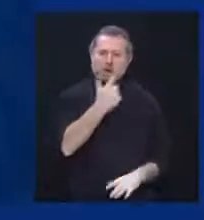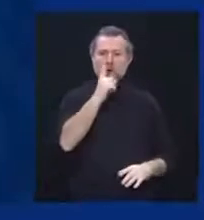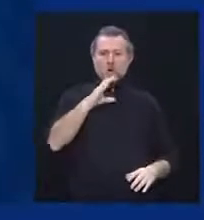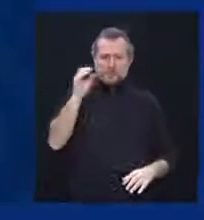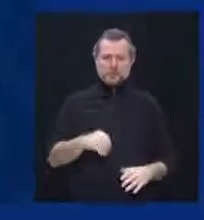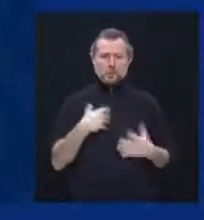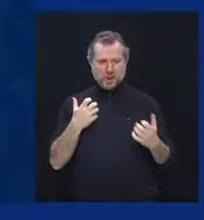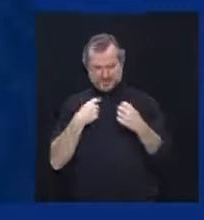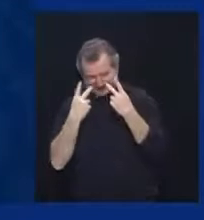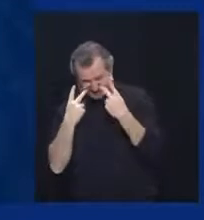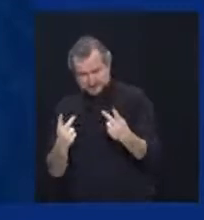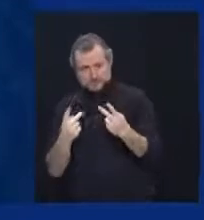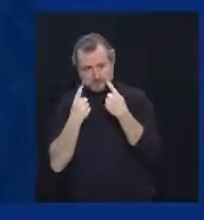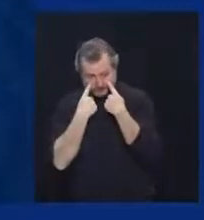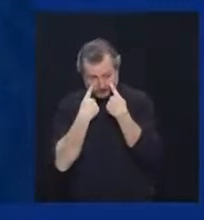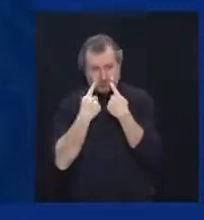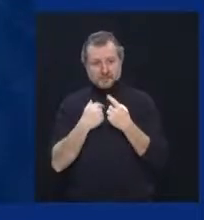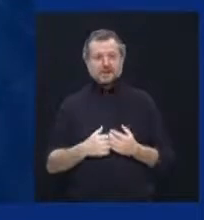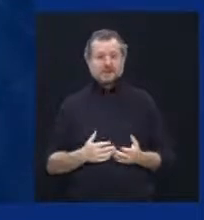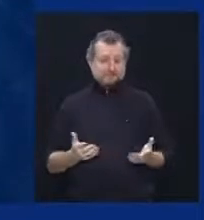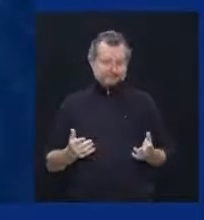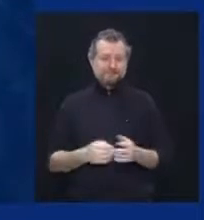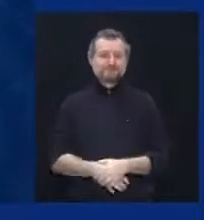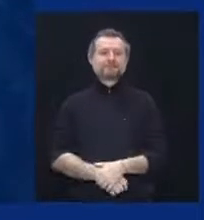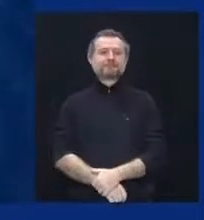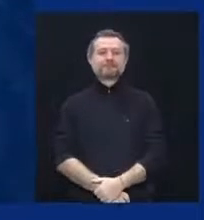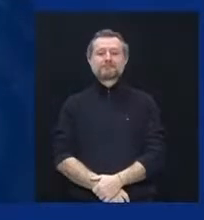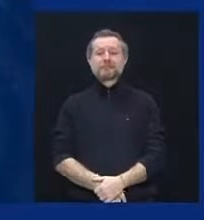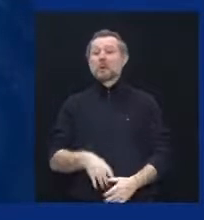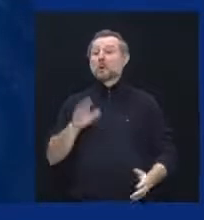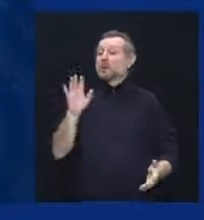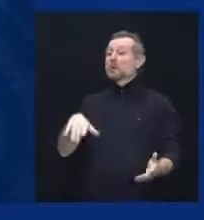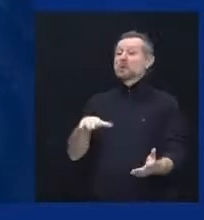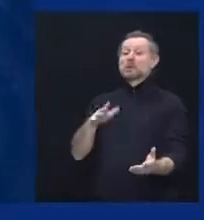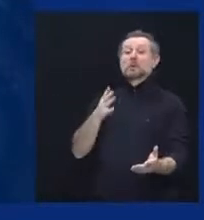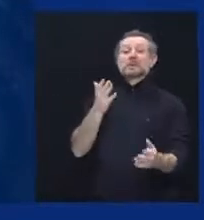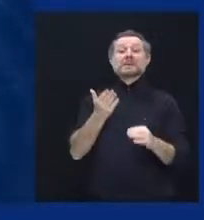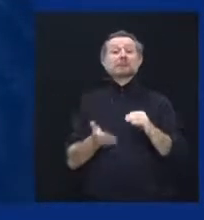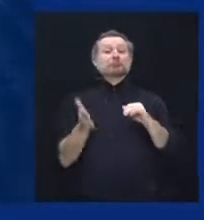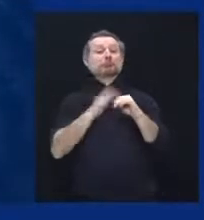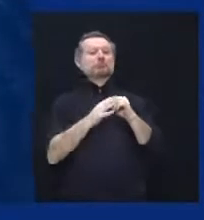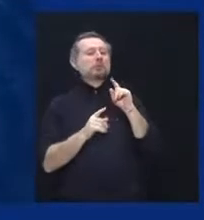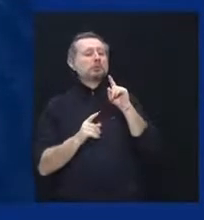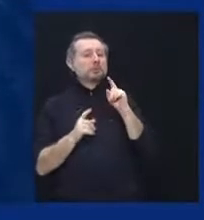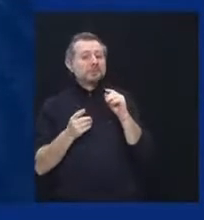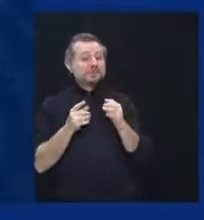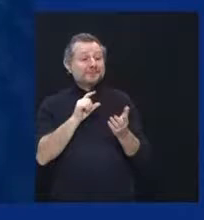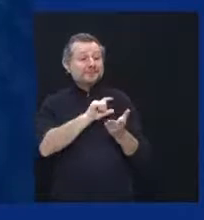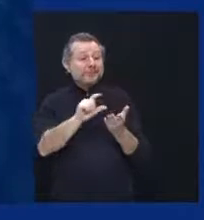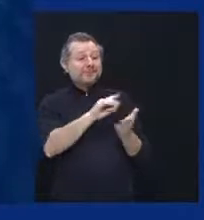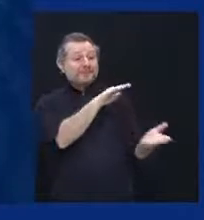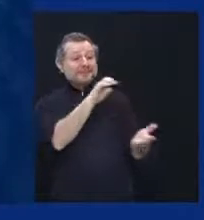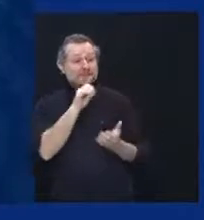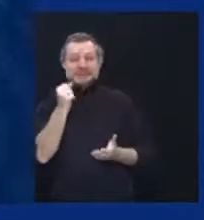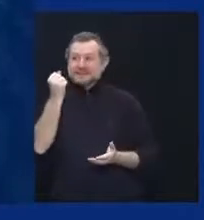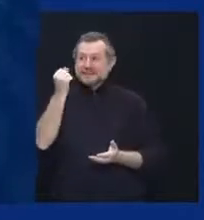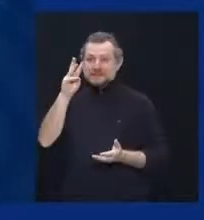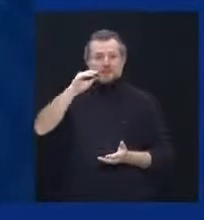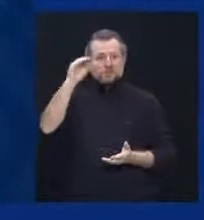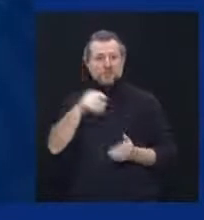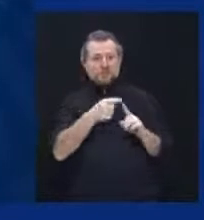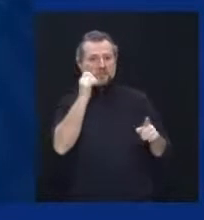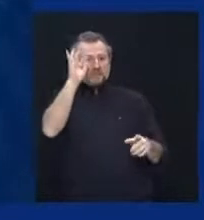100%. We are going to get 16% more doses from the federal government. That is good